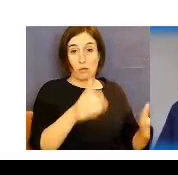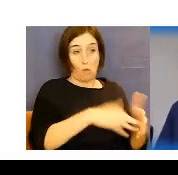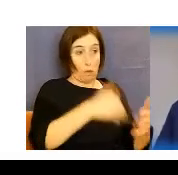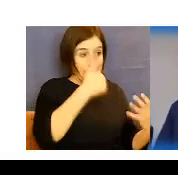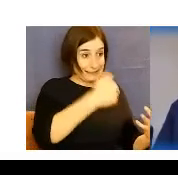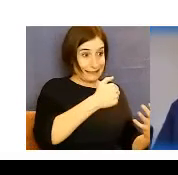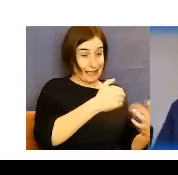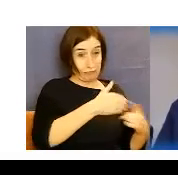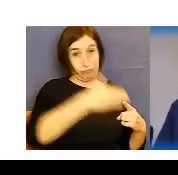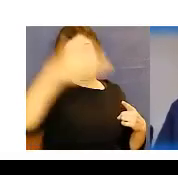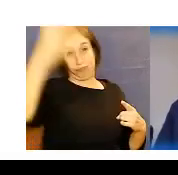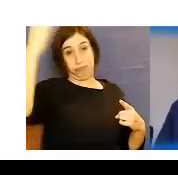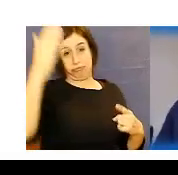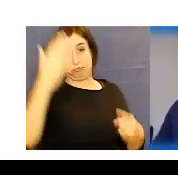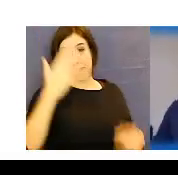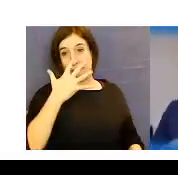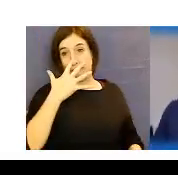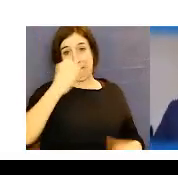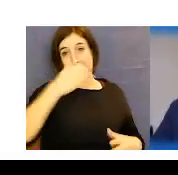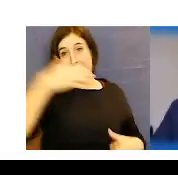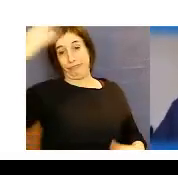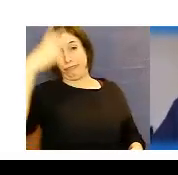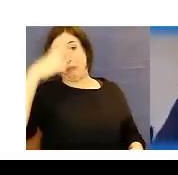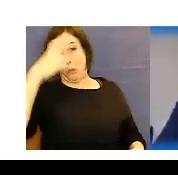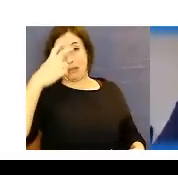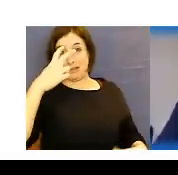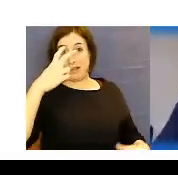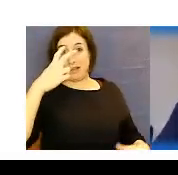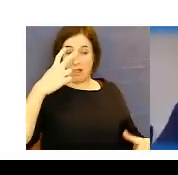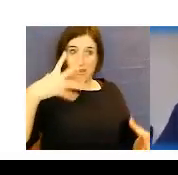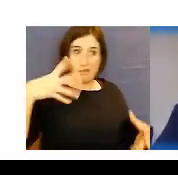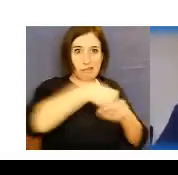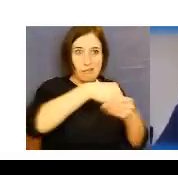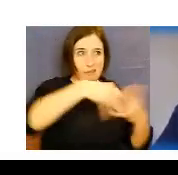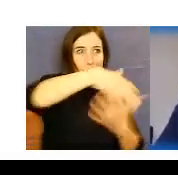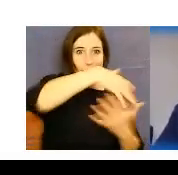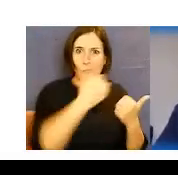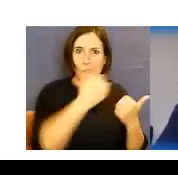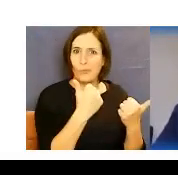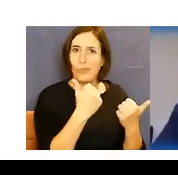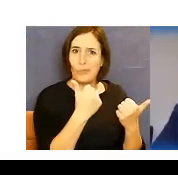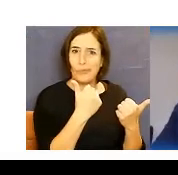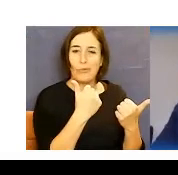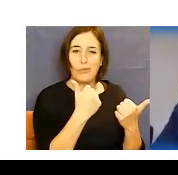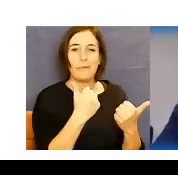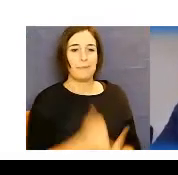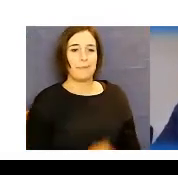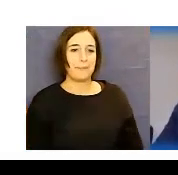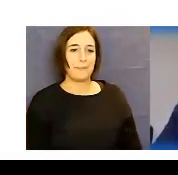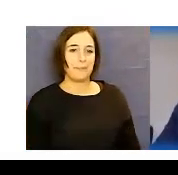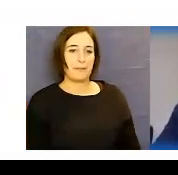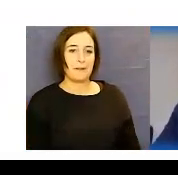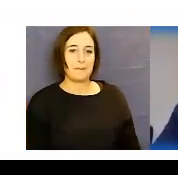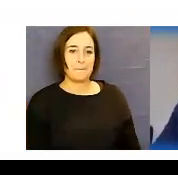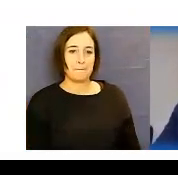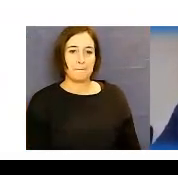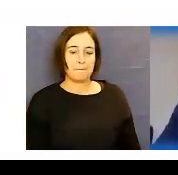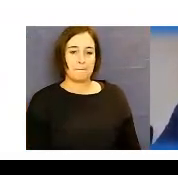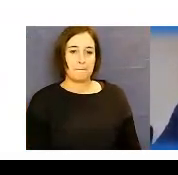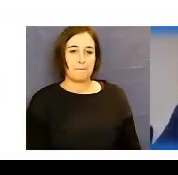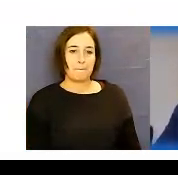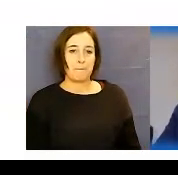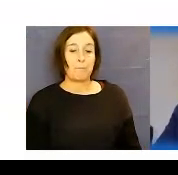onwards. And next slide, please. And I'll go into some of the sort of programs that we had. So